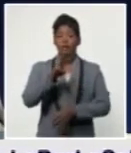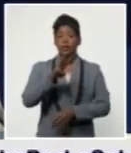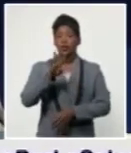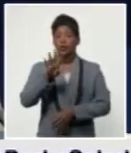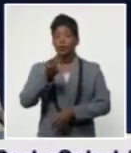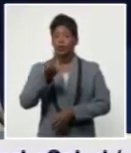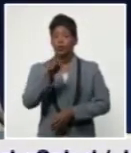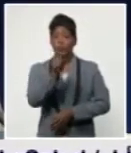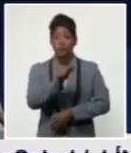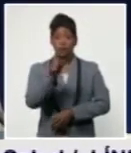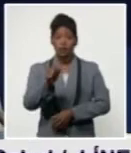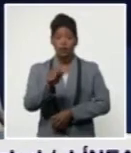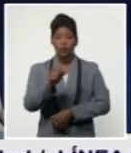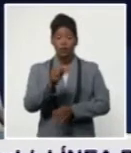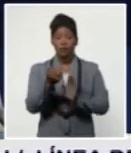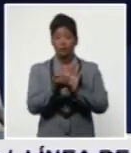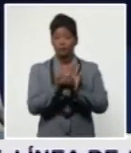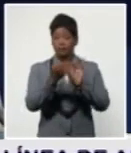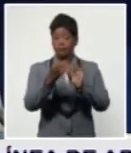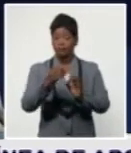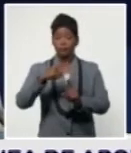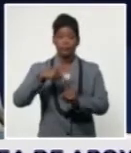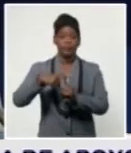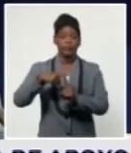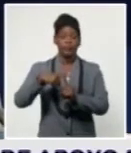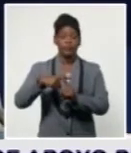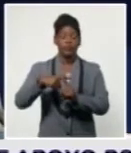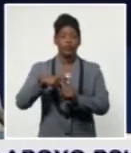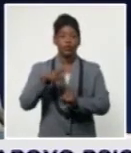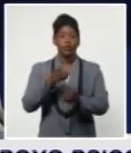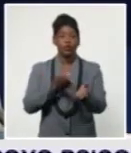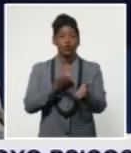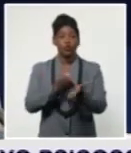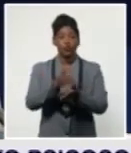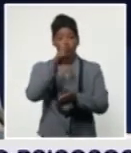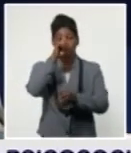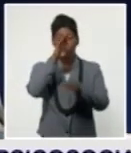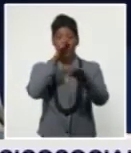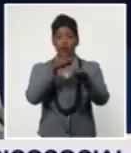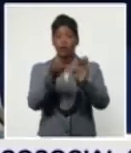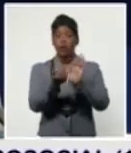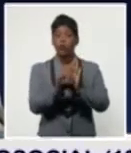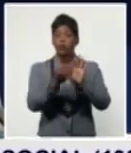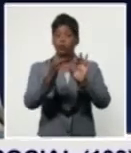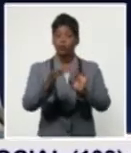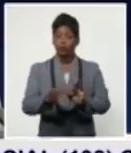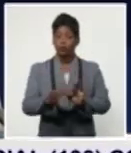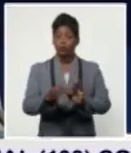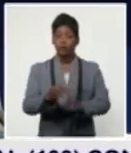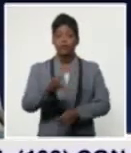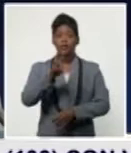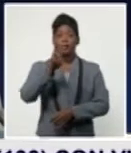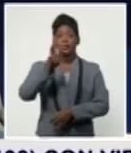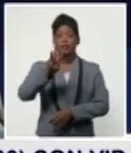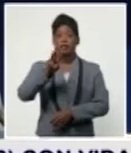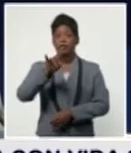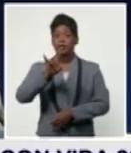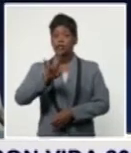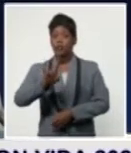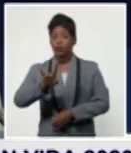And of the 2,341 patients diagnosed with the disease, 39 remain